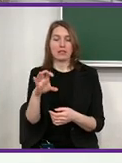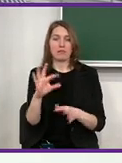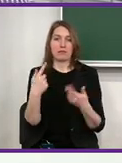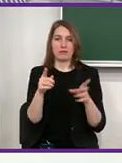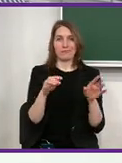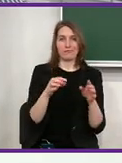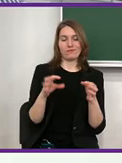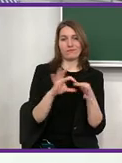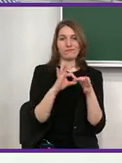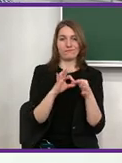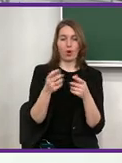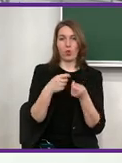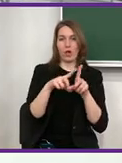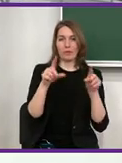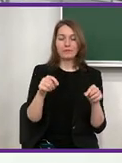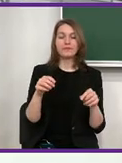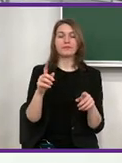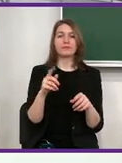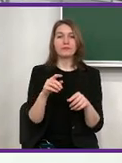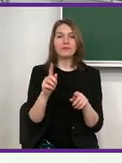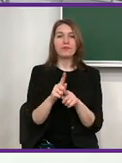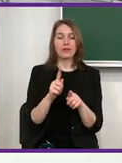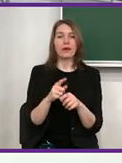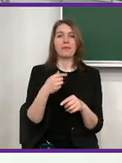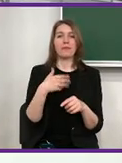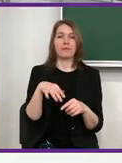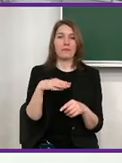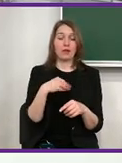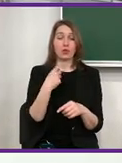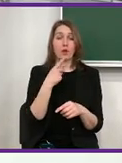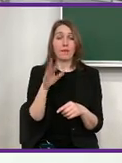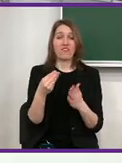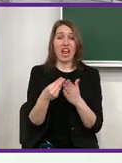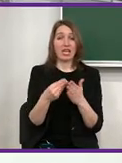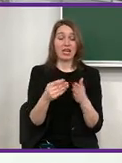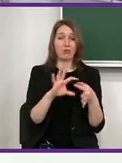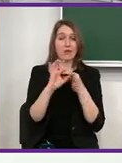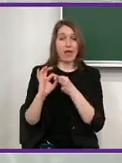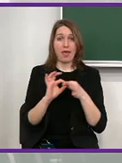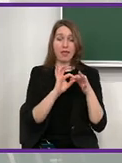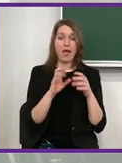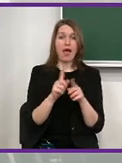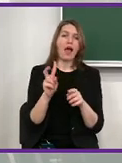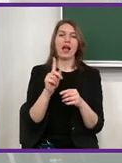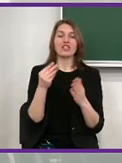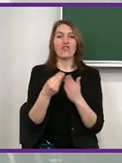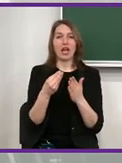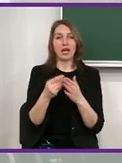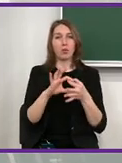by their cooperation partner, but still the air Baltic was criticized. So we are speaking about value